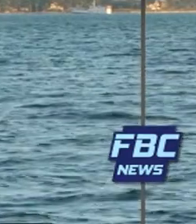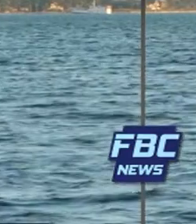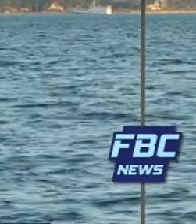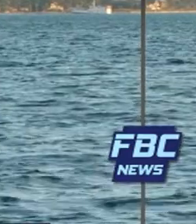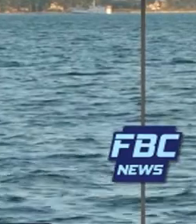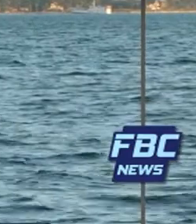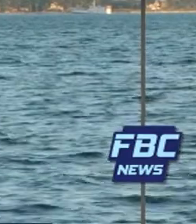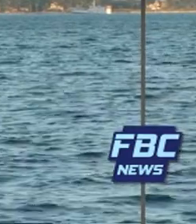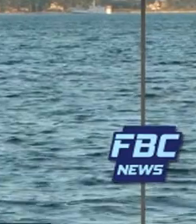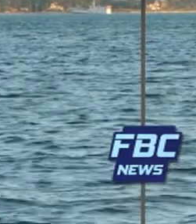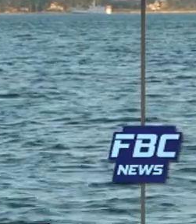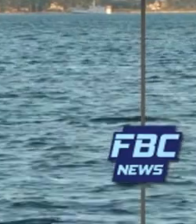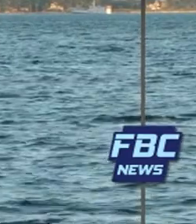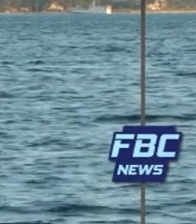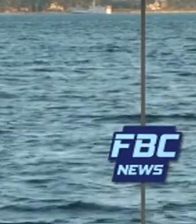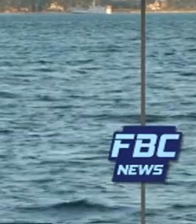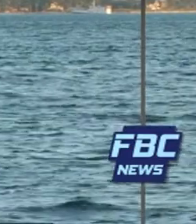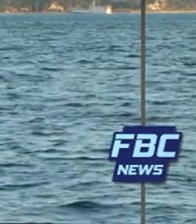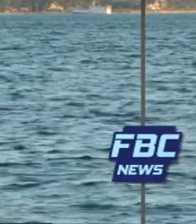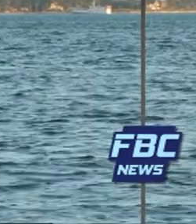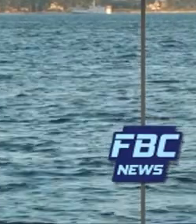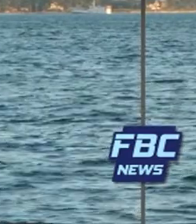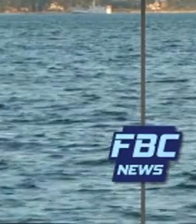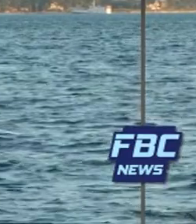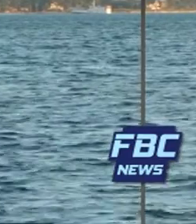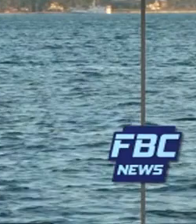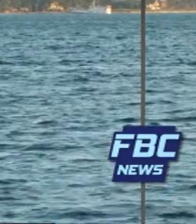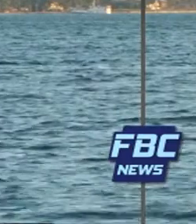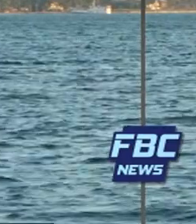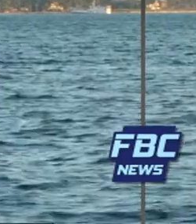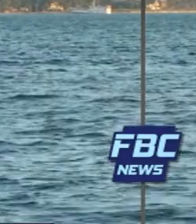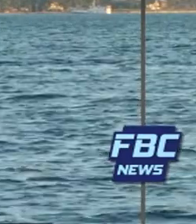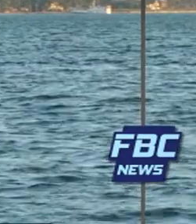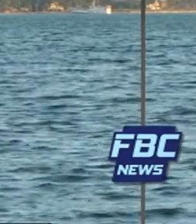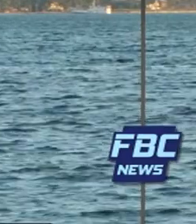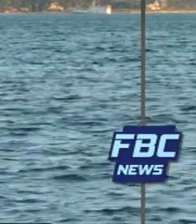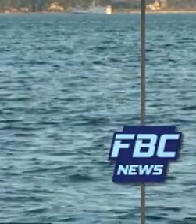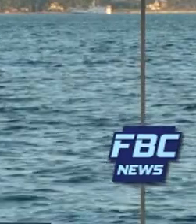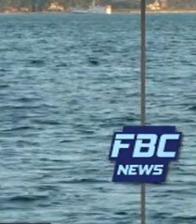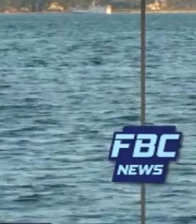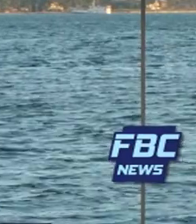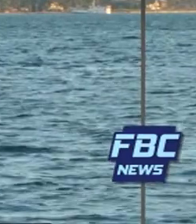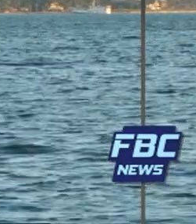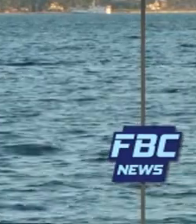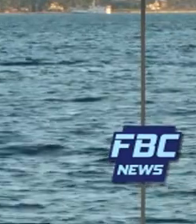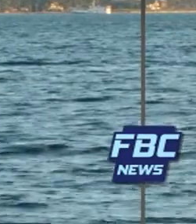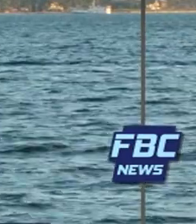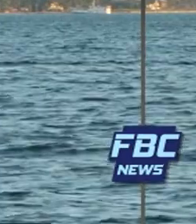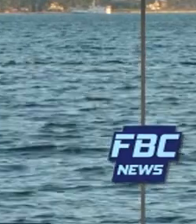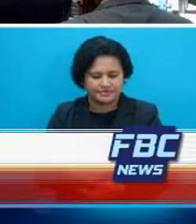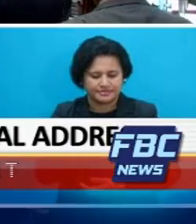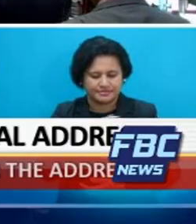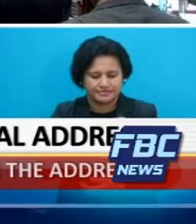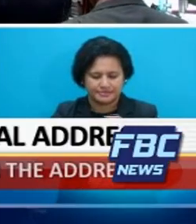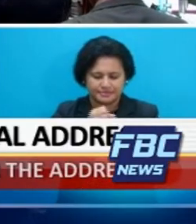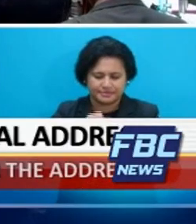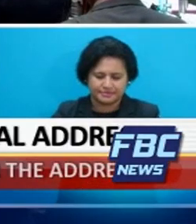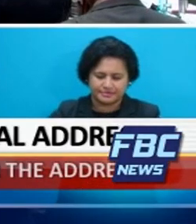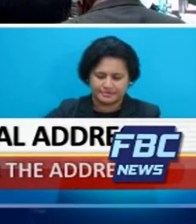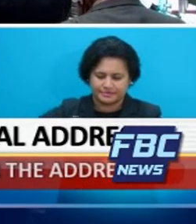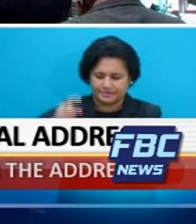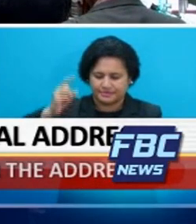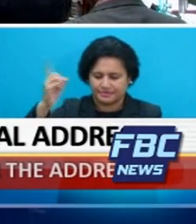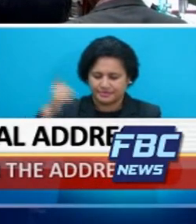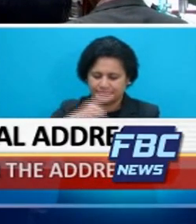the statement the President Choti Conrote was made to give was unfit to be delivered by the head of state. In his response,